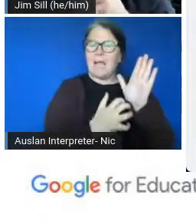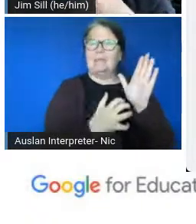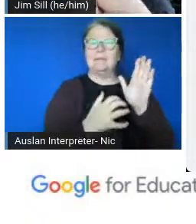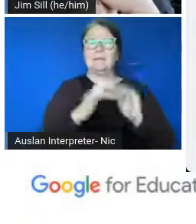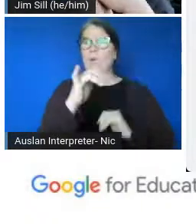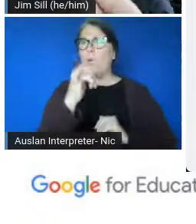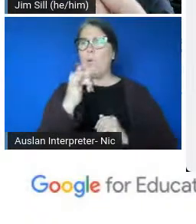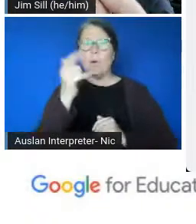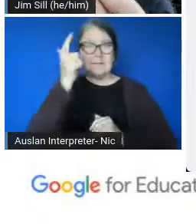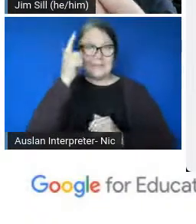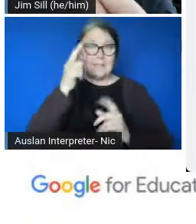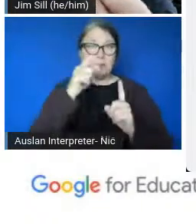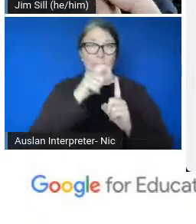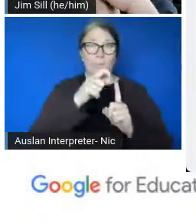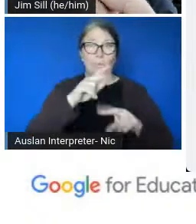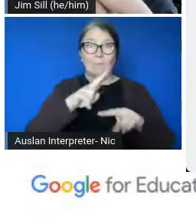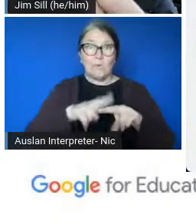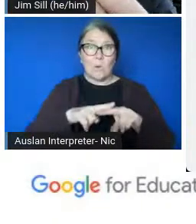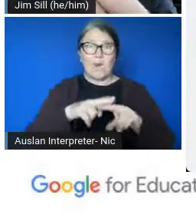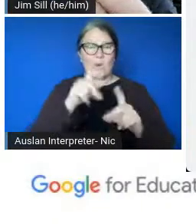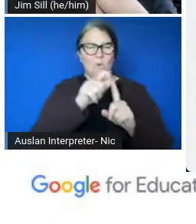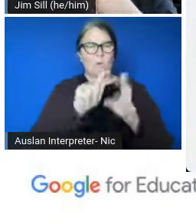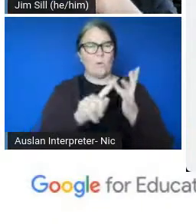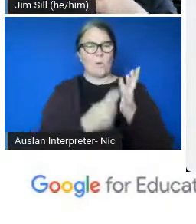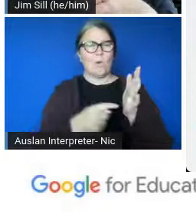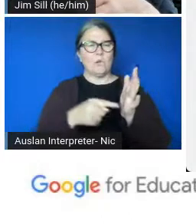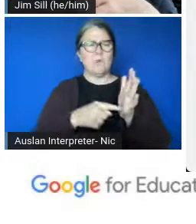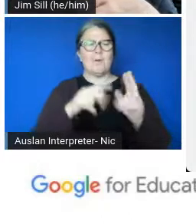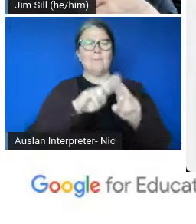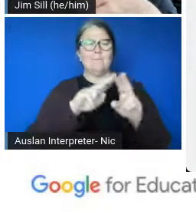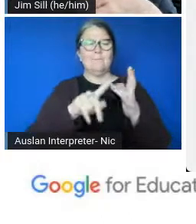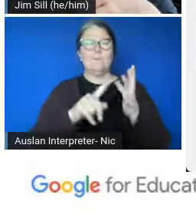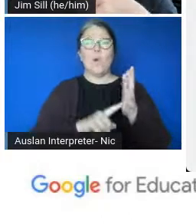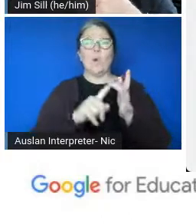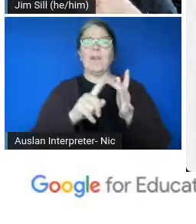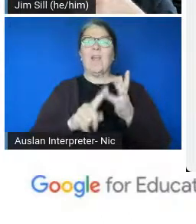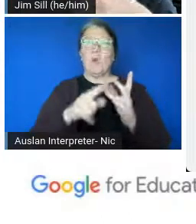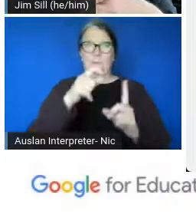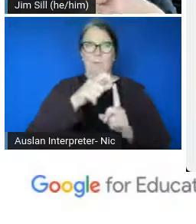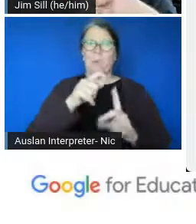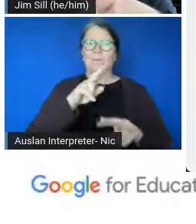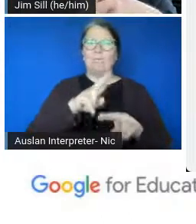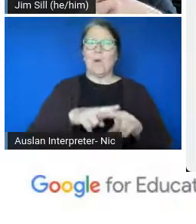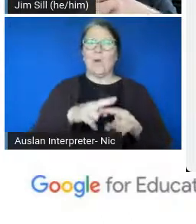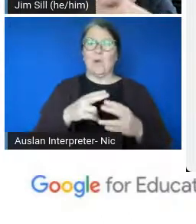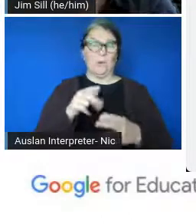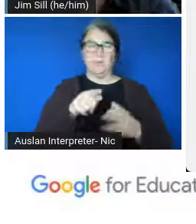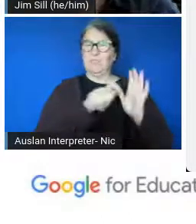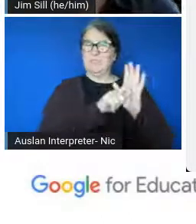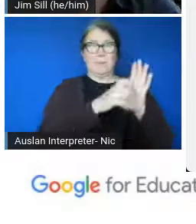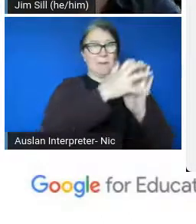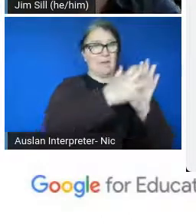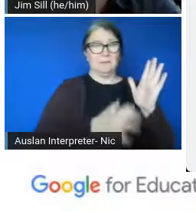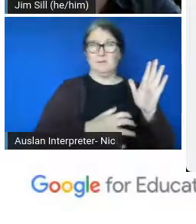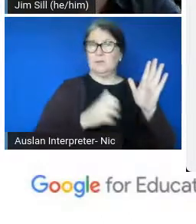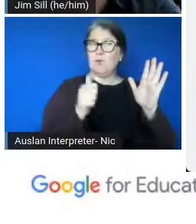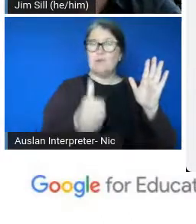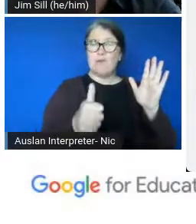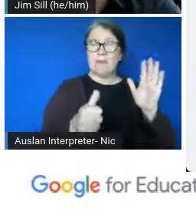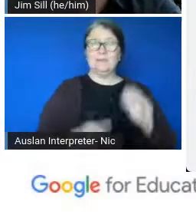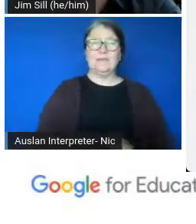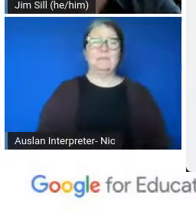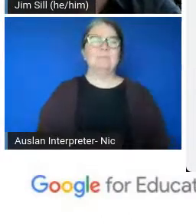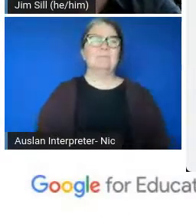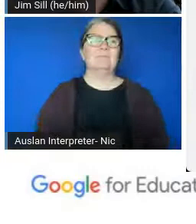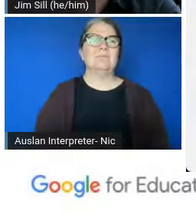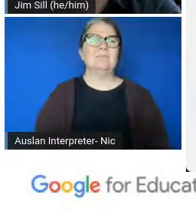portfolios or something like that. So that these templates are great. Really, and it's great to, again, like if you're doing a design thinking process